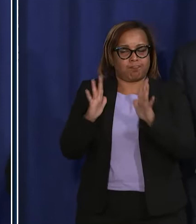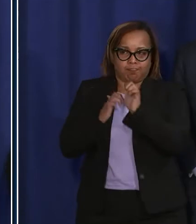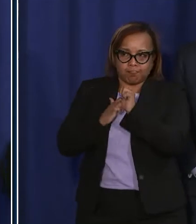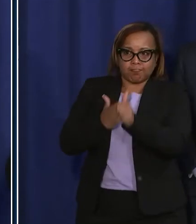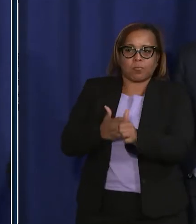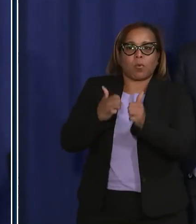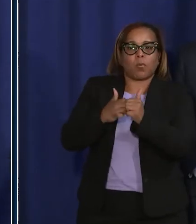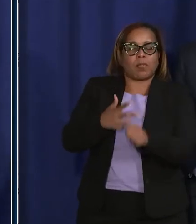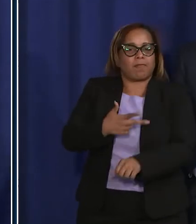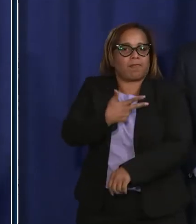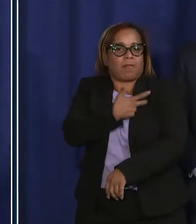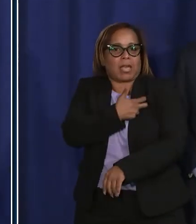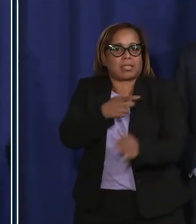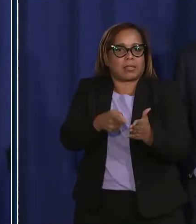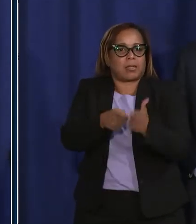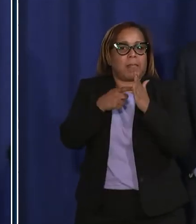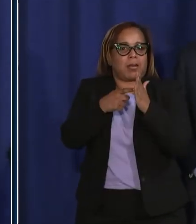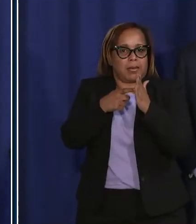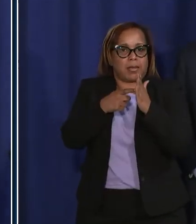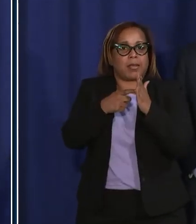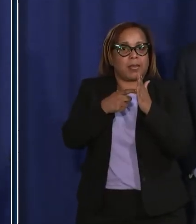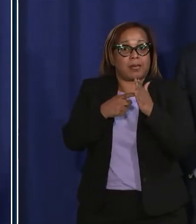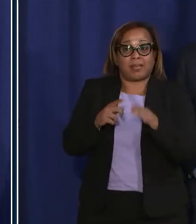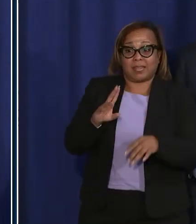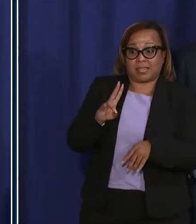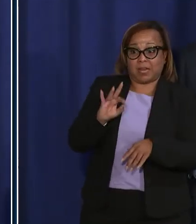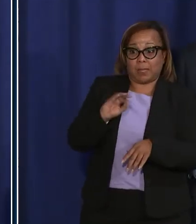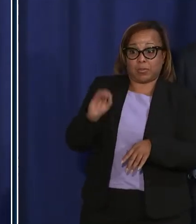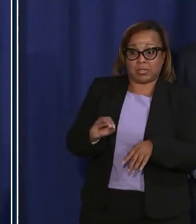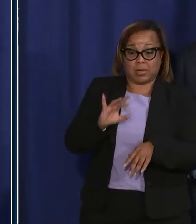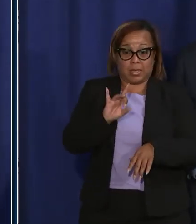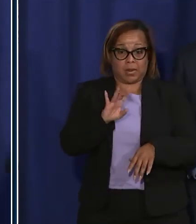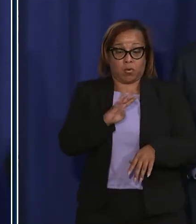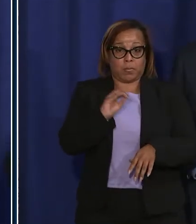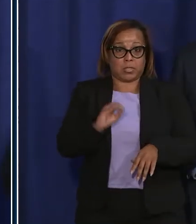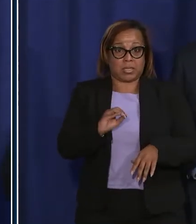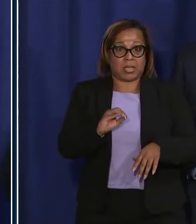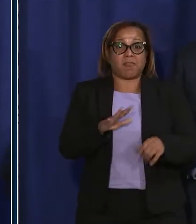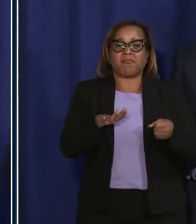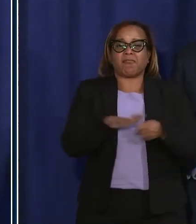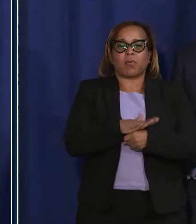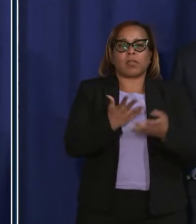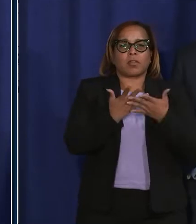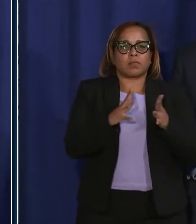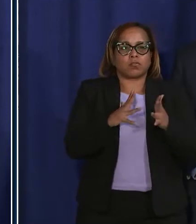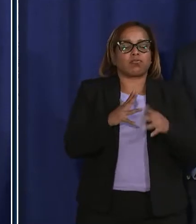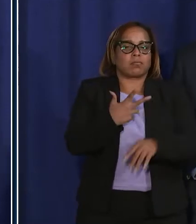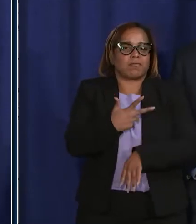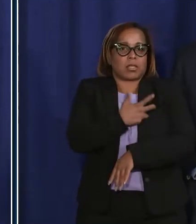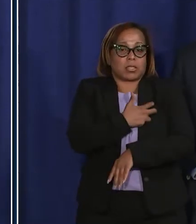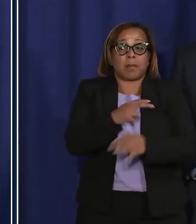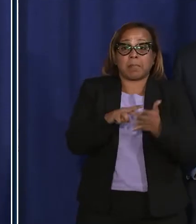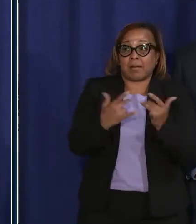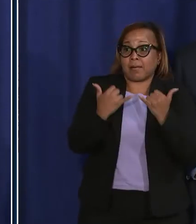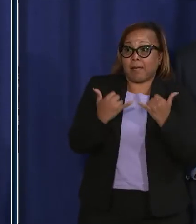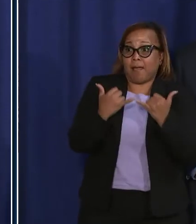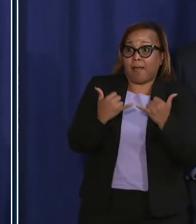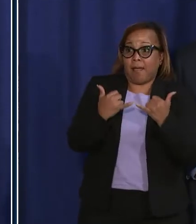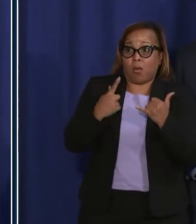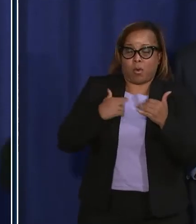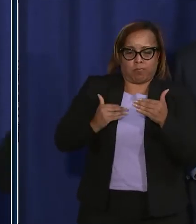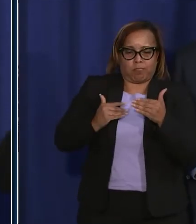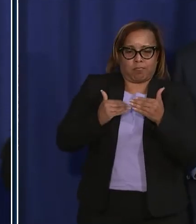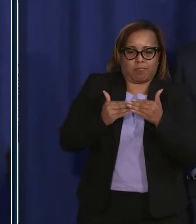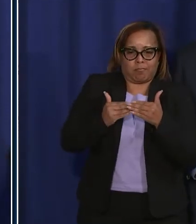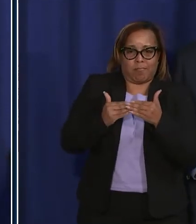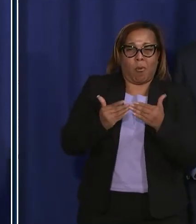with the vaccine mandate, and of that 79%, 84% are fully vaccinated, meaning that we're now one step closer